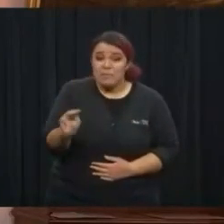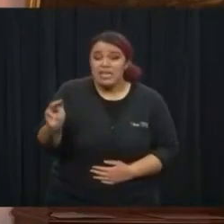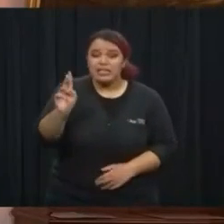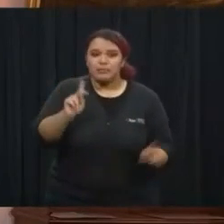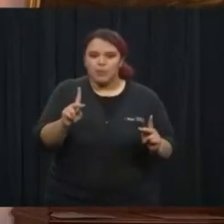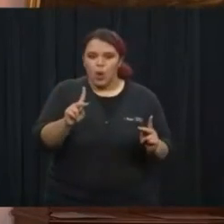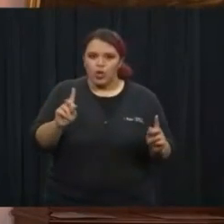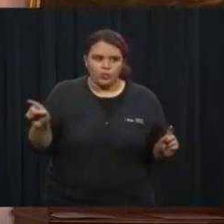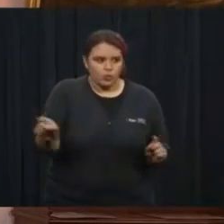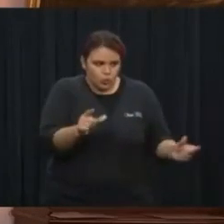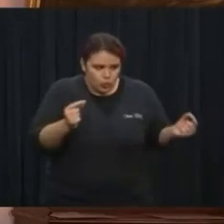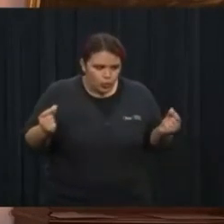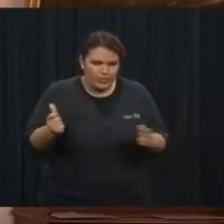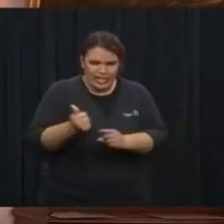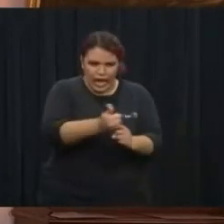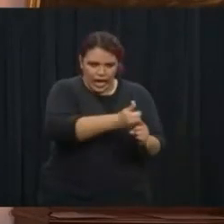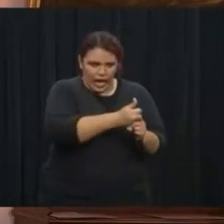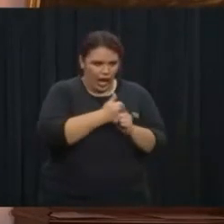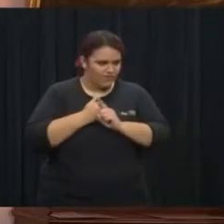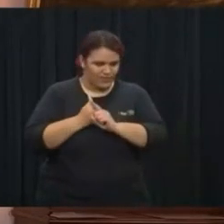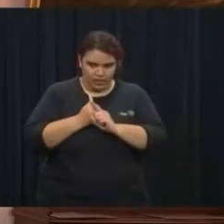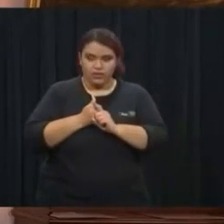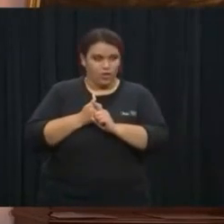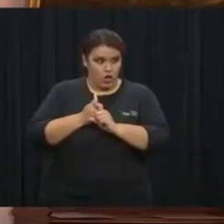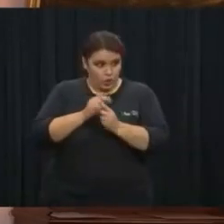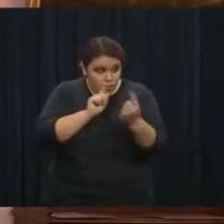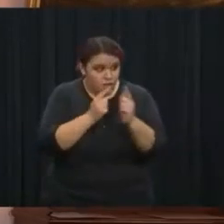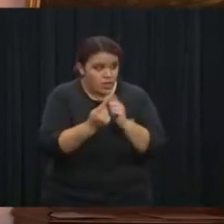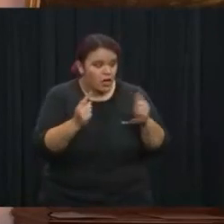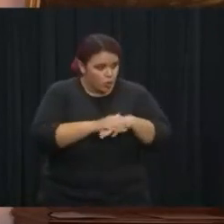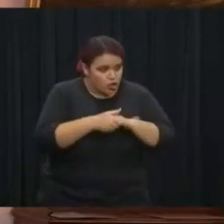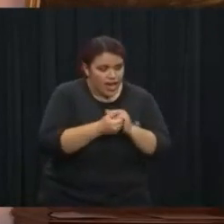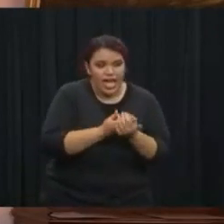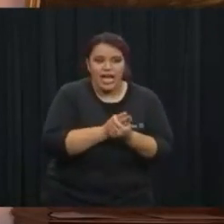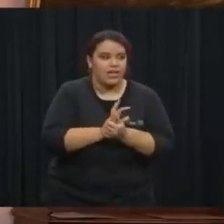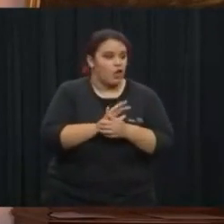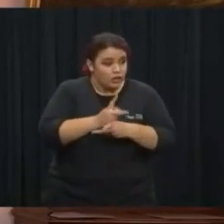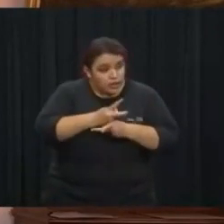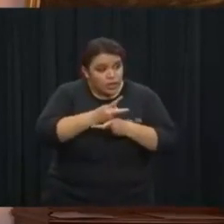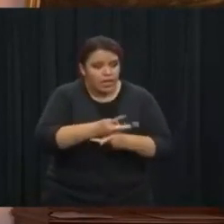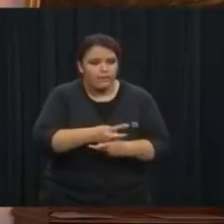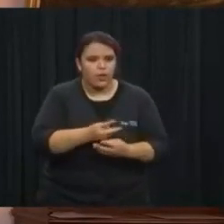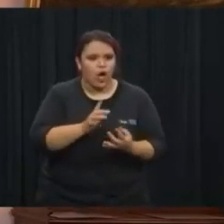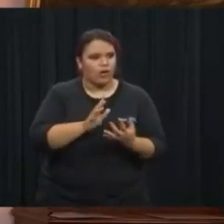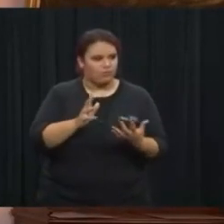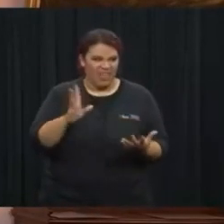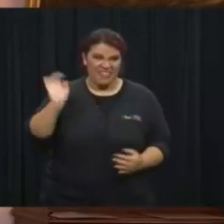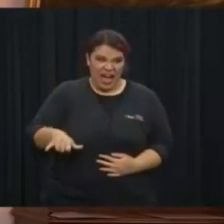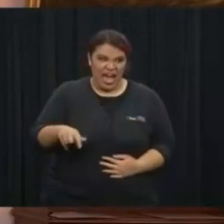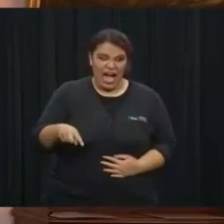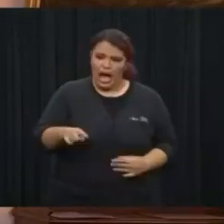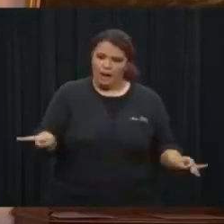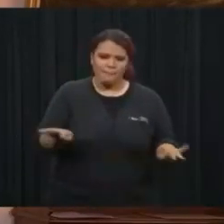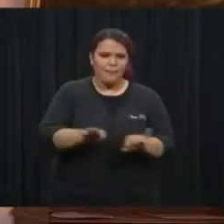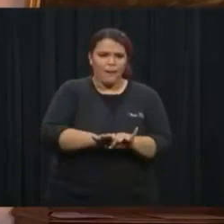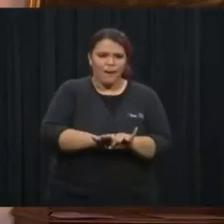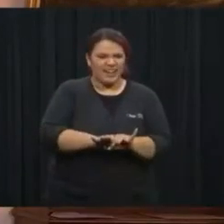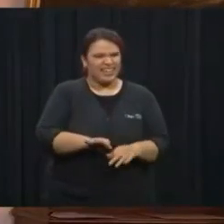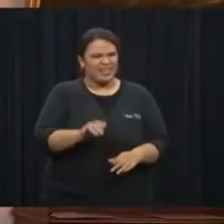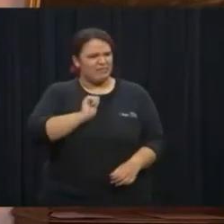But look, this is still difficult for people. This is a silent enemy. This is an invisible